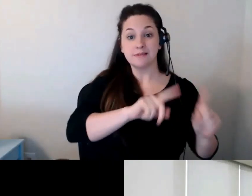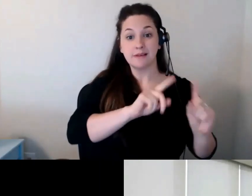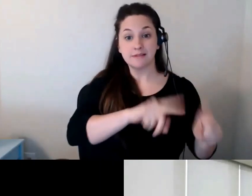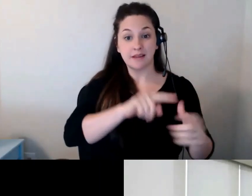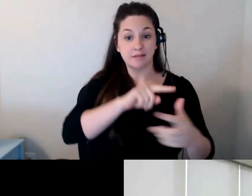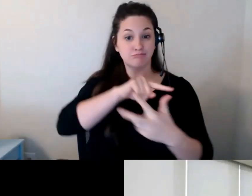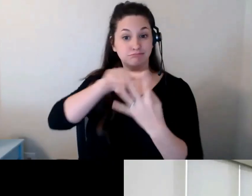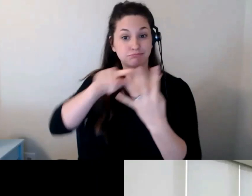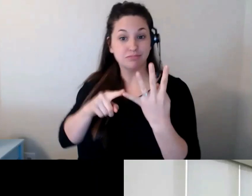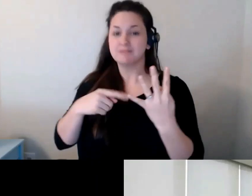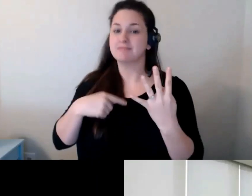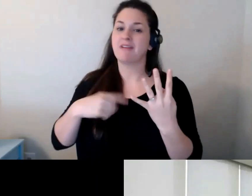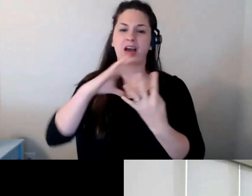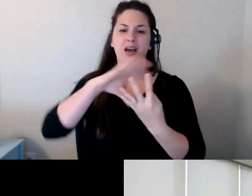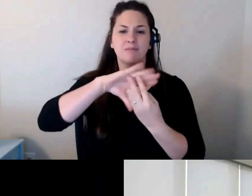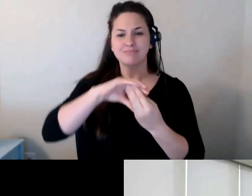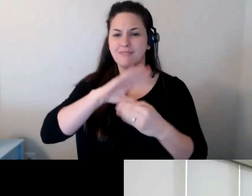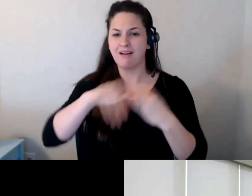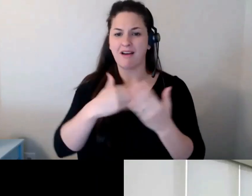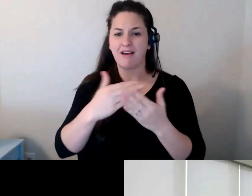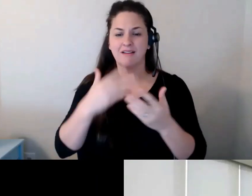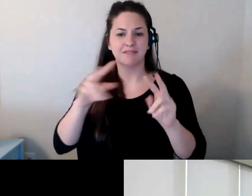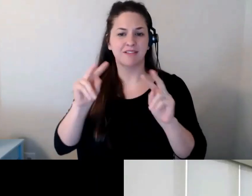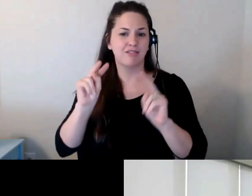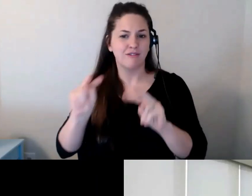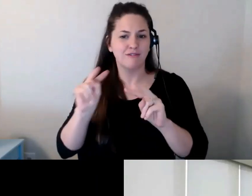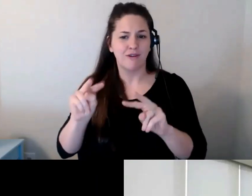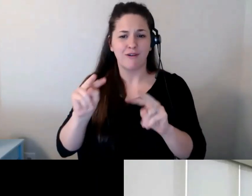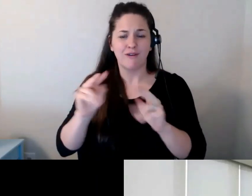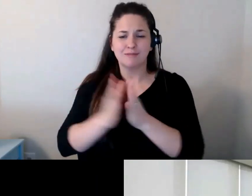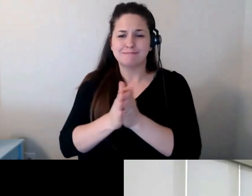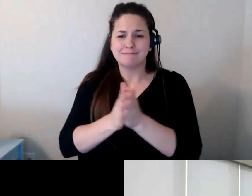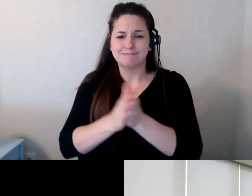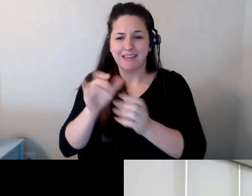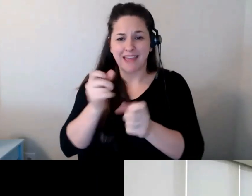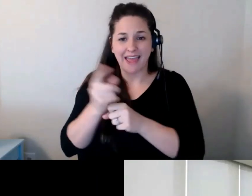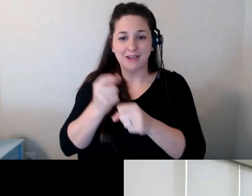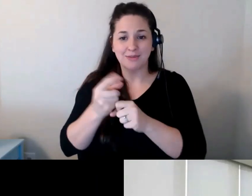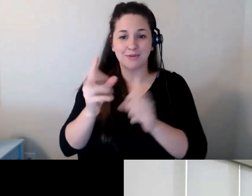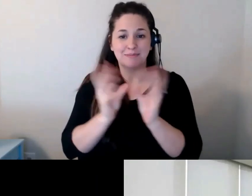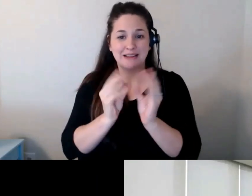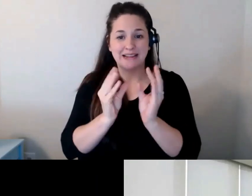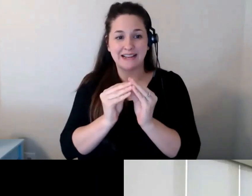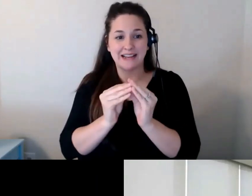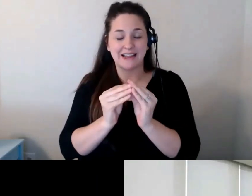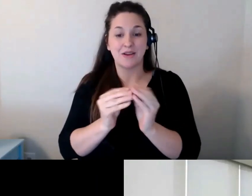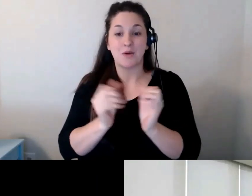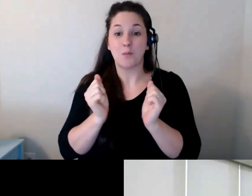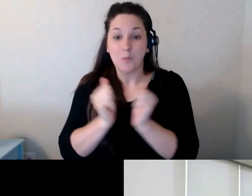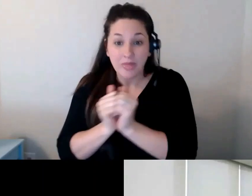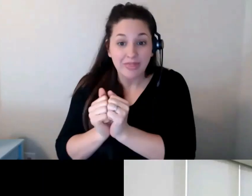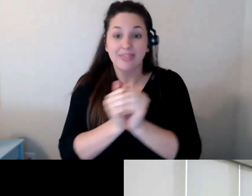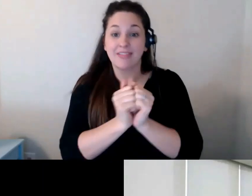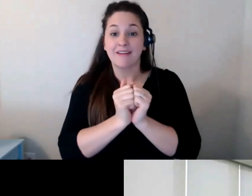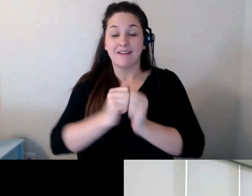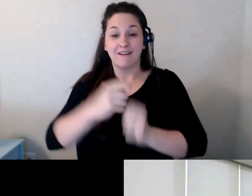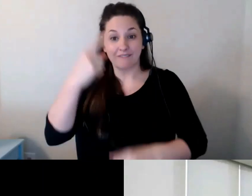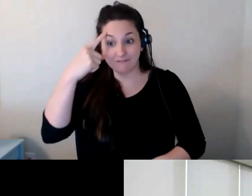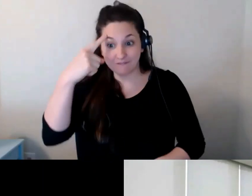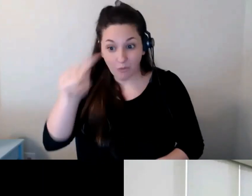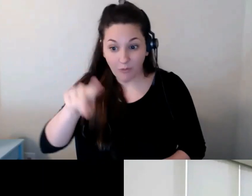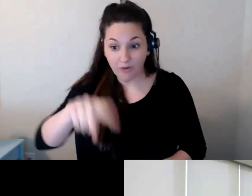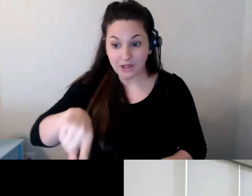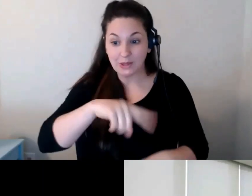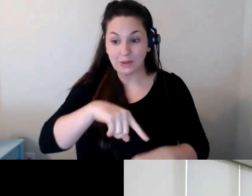We very much are looking forward to the annual meeting with you, doing it for you,